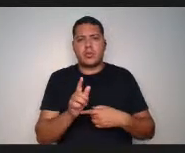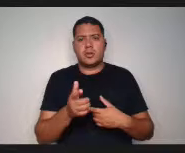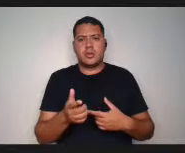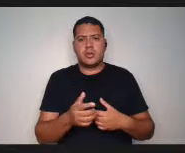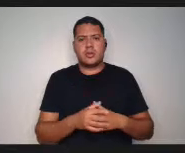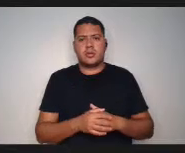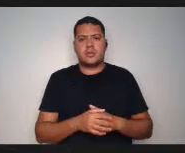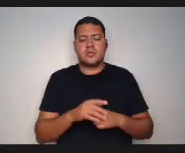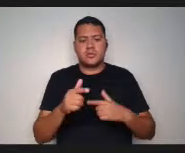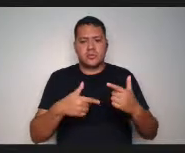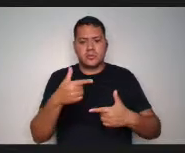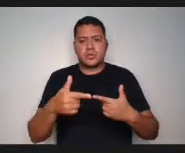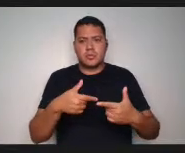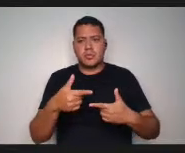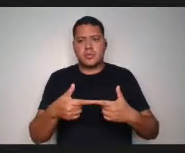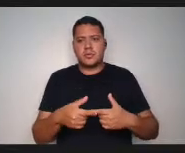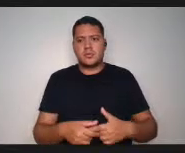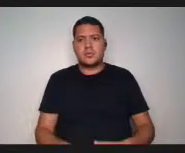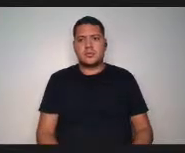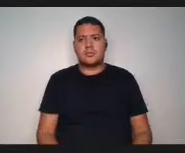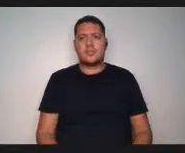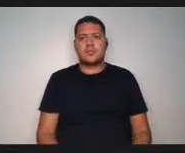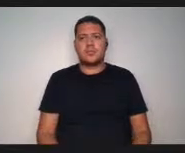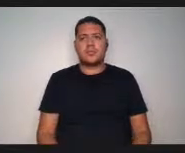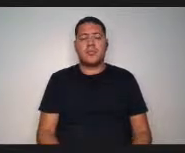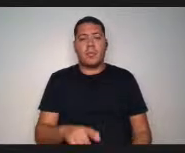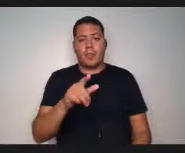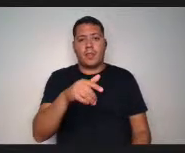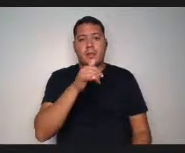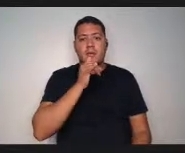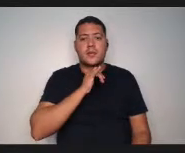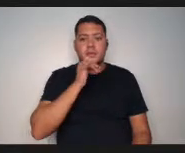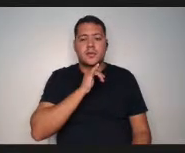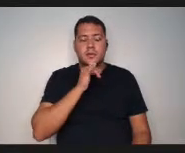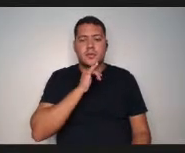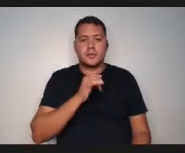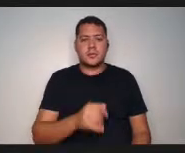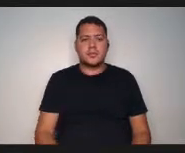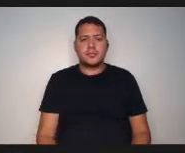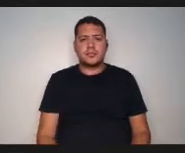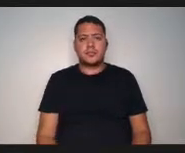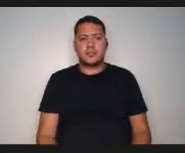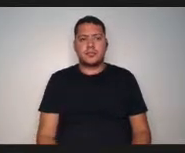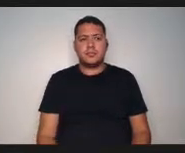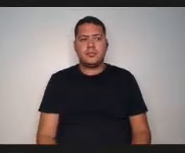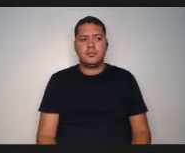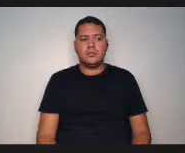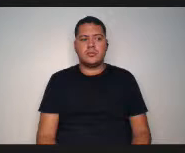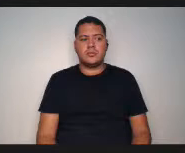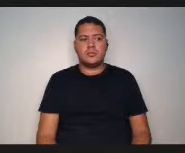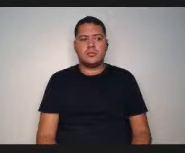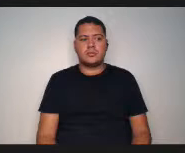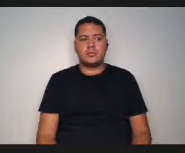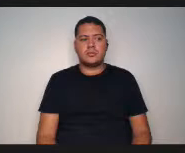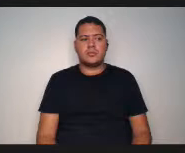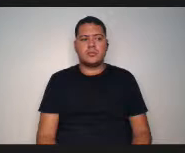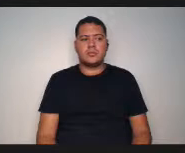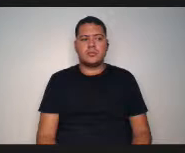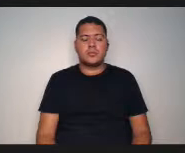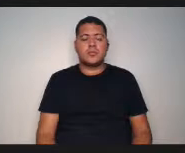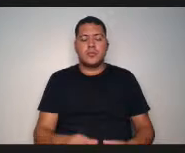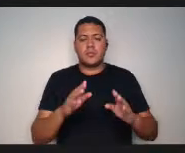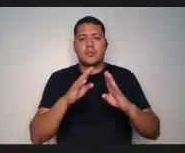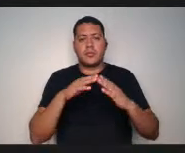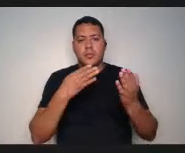This example is from researchers, our colleagues in Canada, in Quebec, and they worked with a hospital system